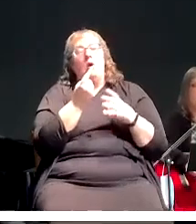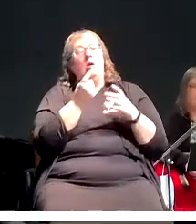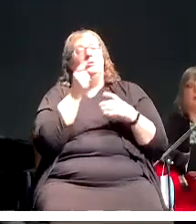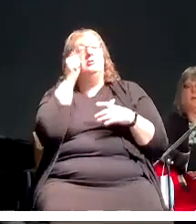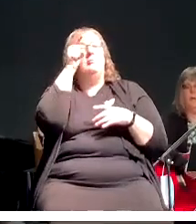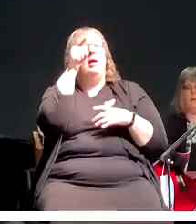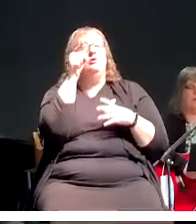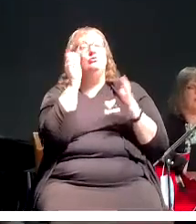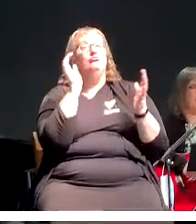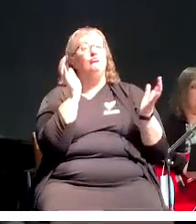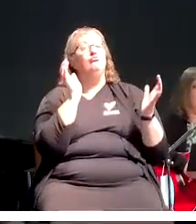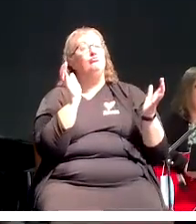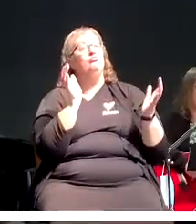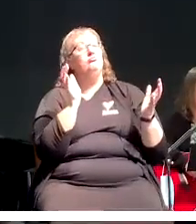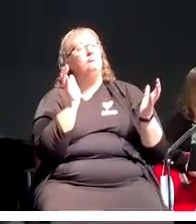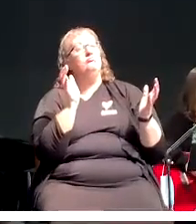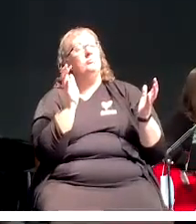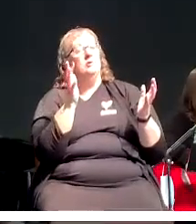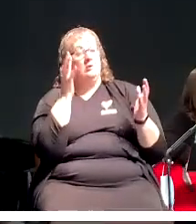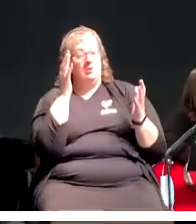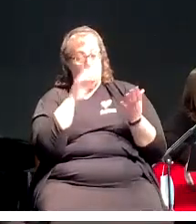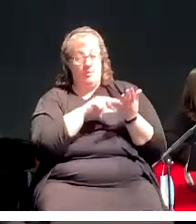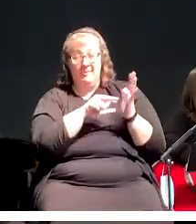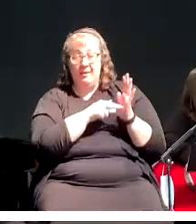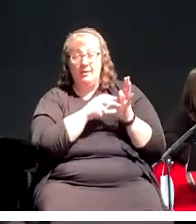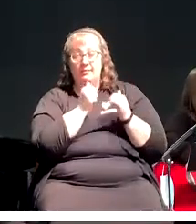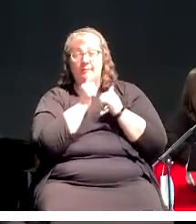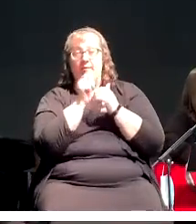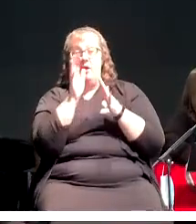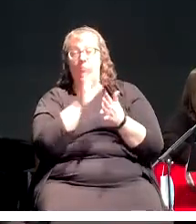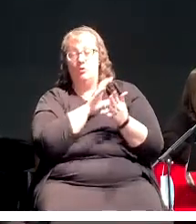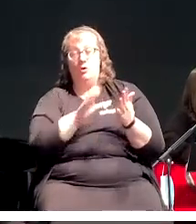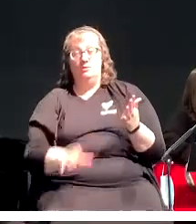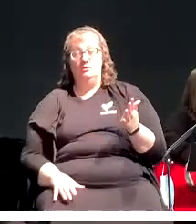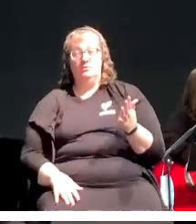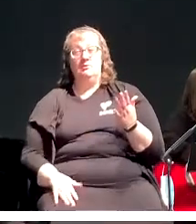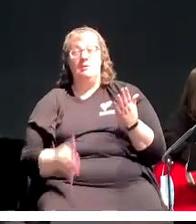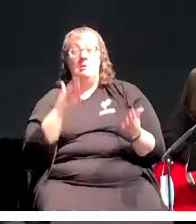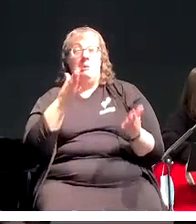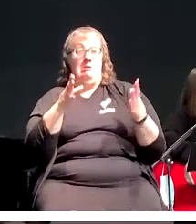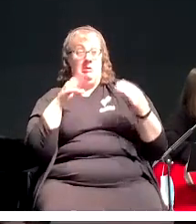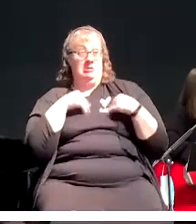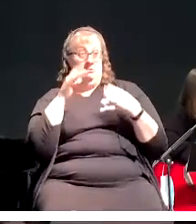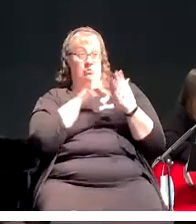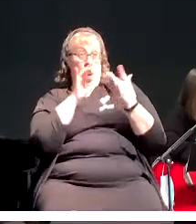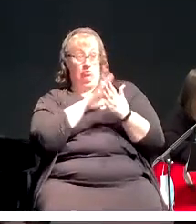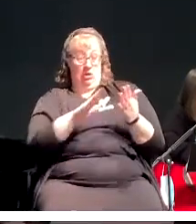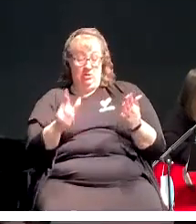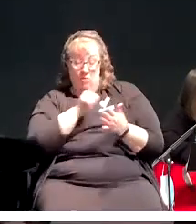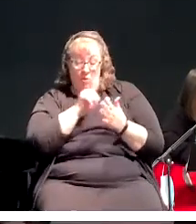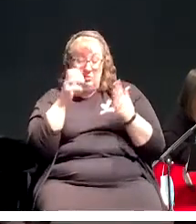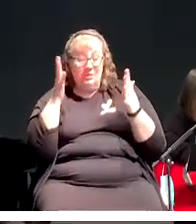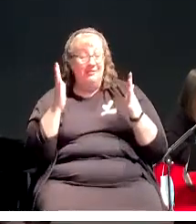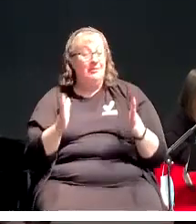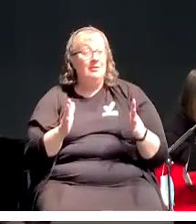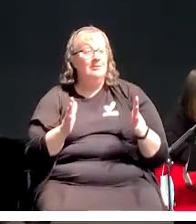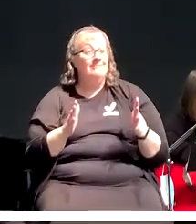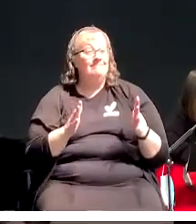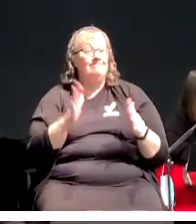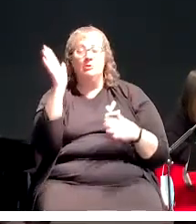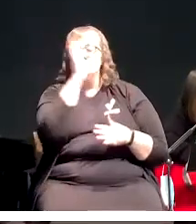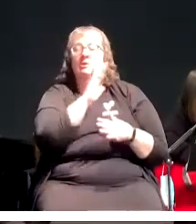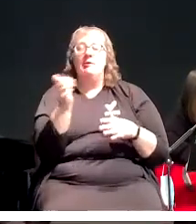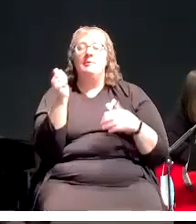back today about what it means to be a follower of Christ. Maybe you've accepted Jesus Christ as your Lord and Savior, but you've never